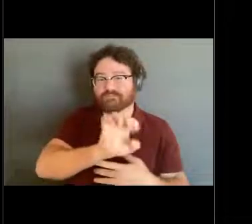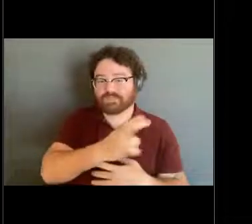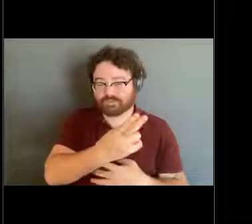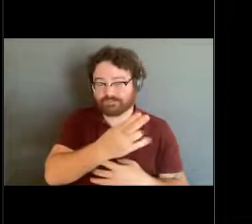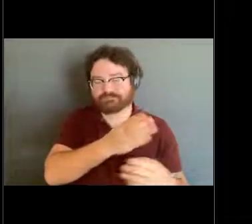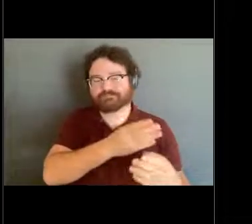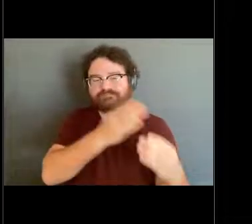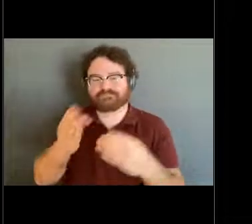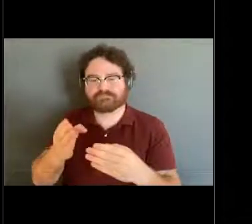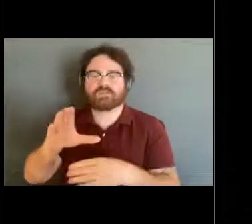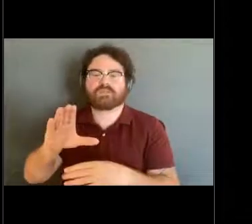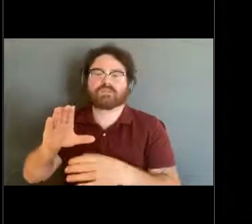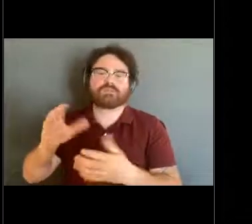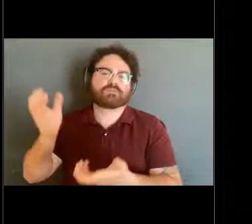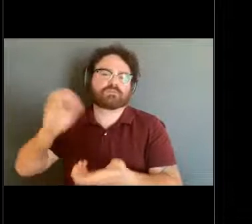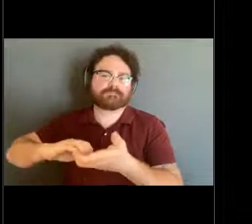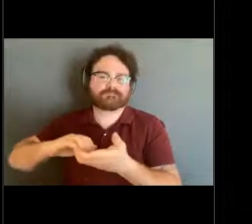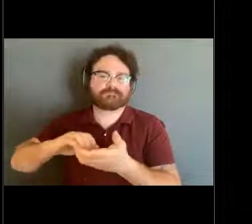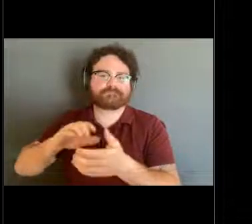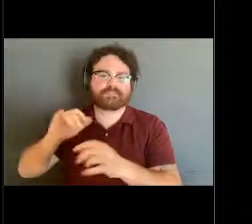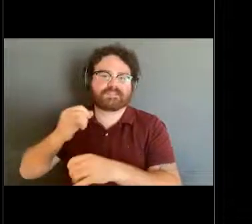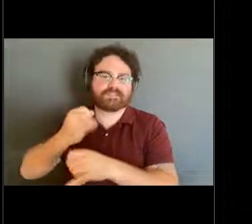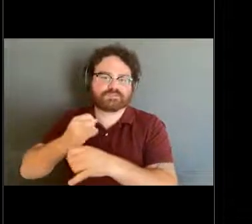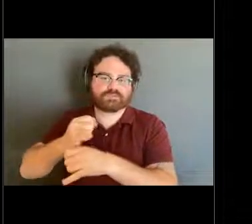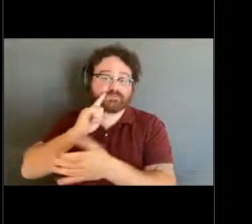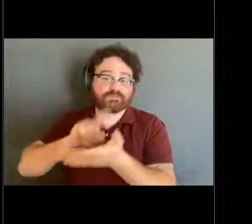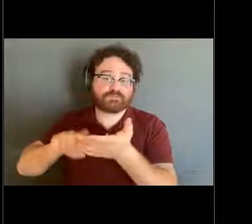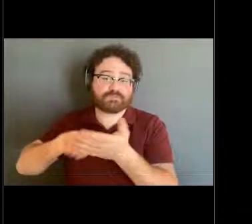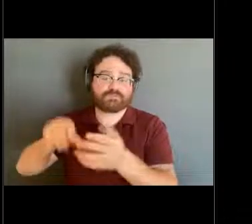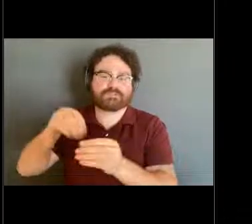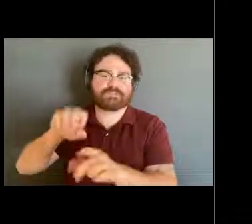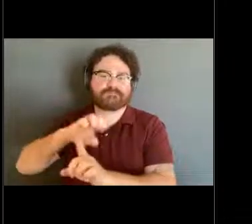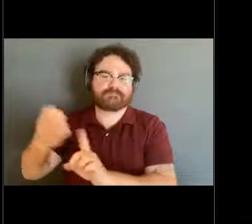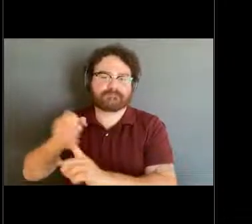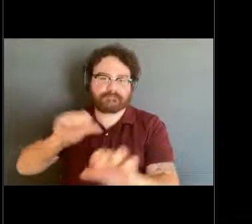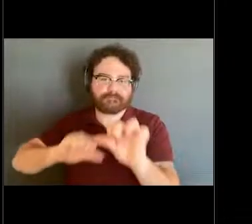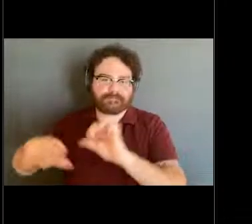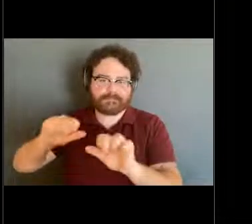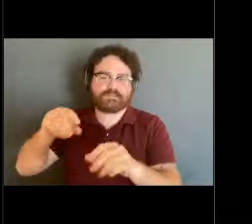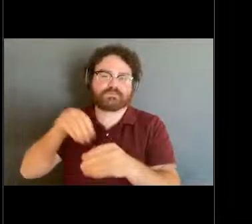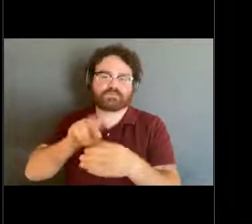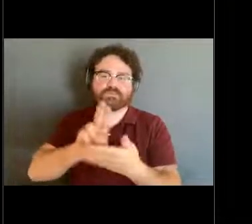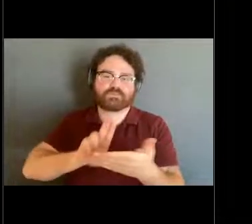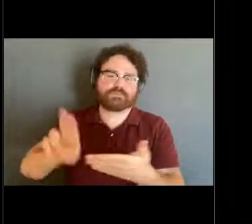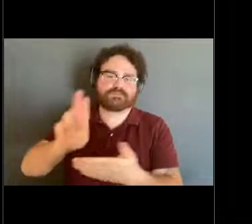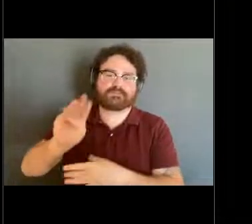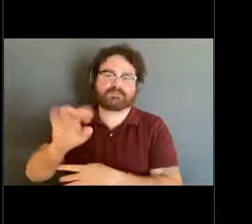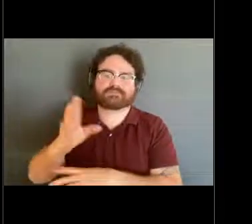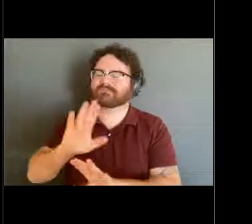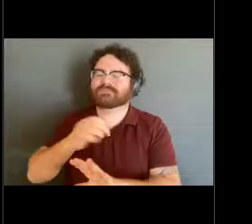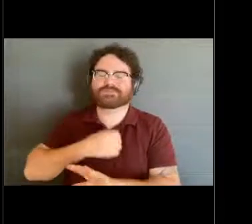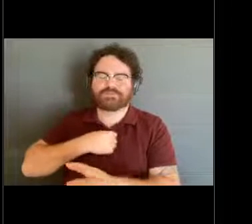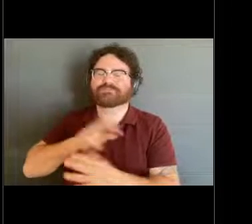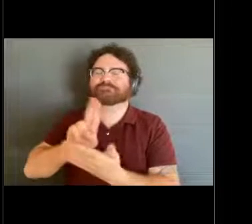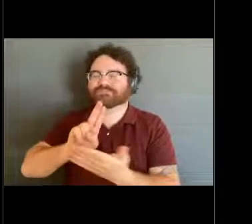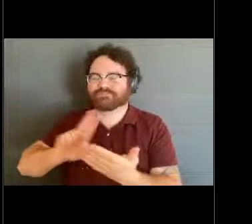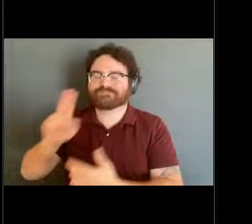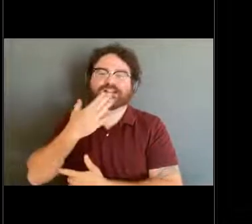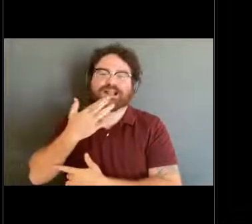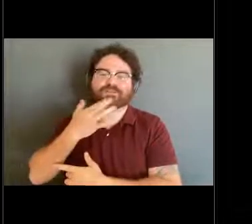Cooperative Institute for Research in Environmental Sciences at the University of Colorado